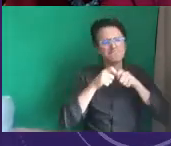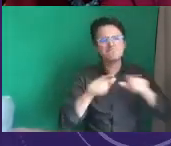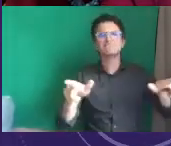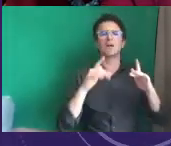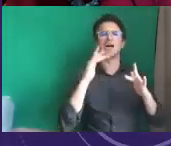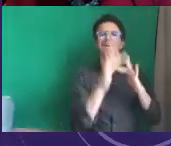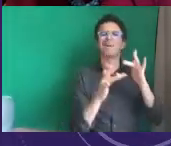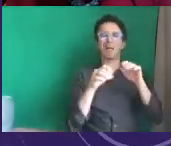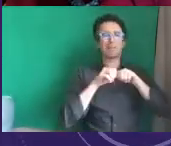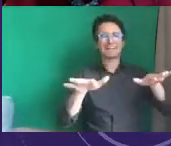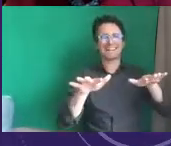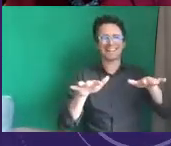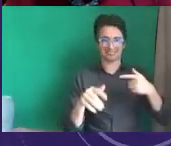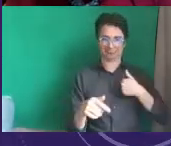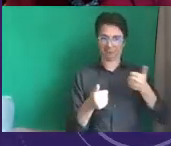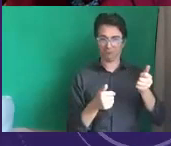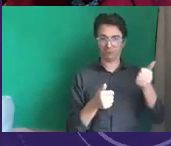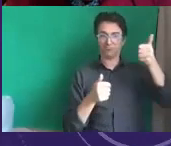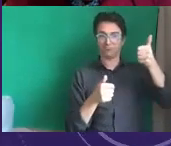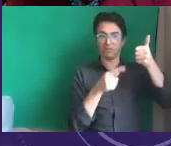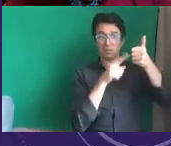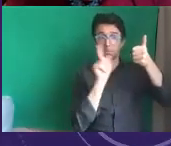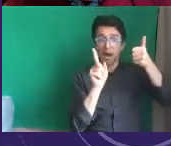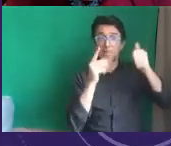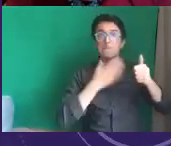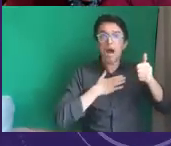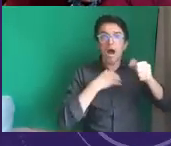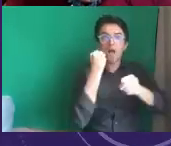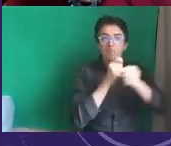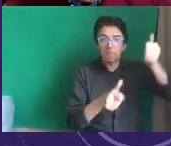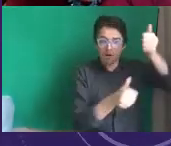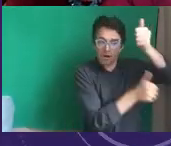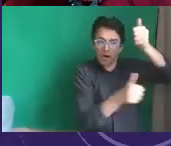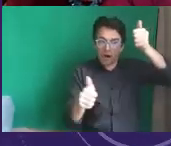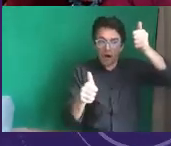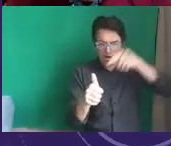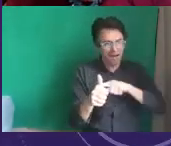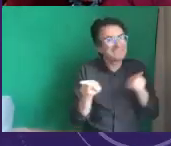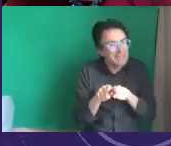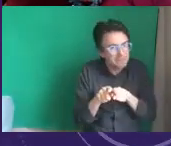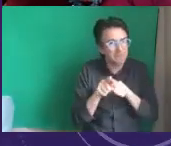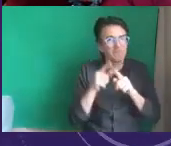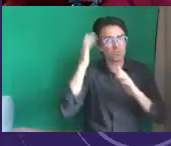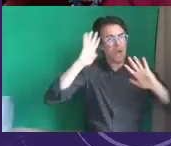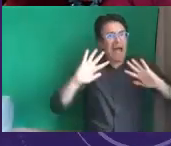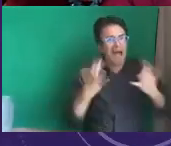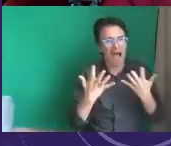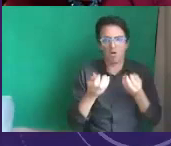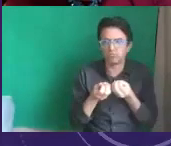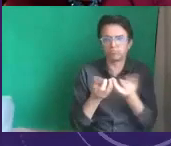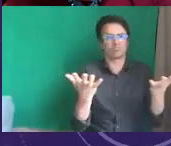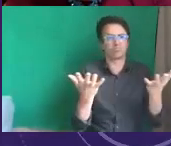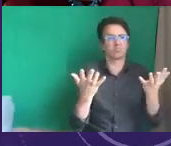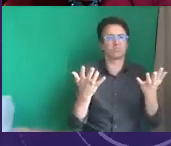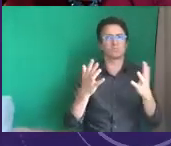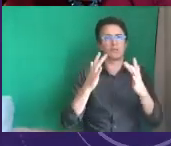Also, creating accessible social media should not just be part of your job, it should be part of your life. You